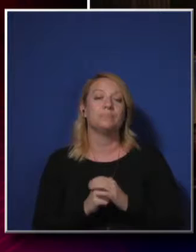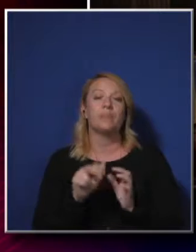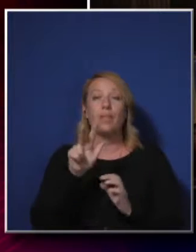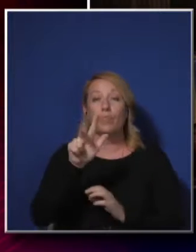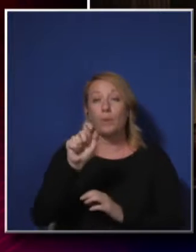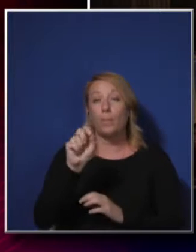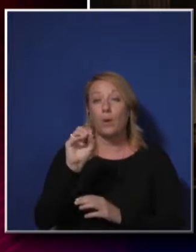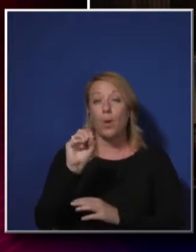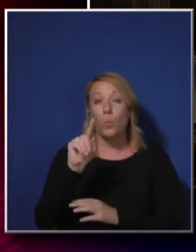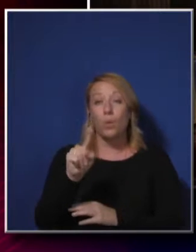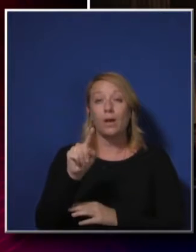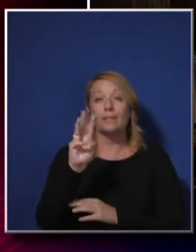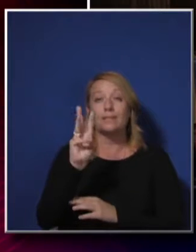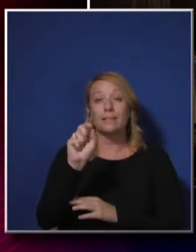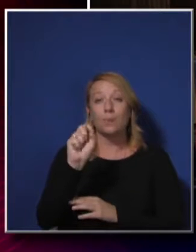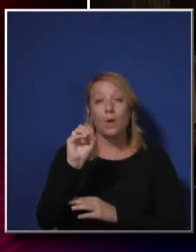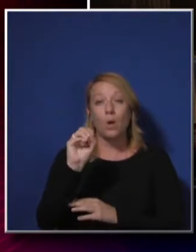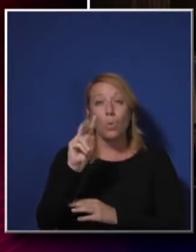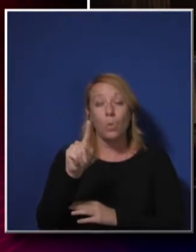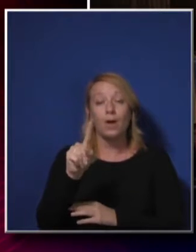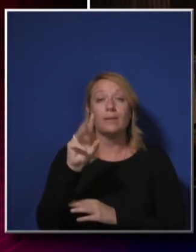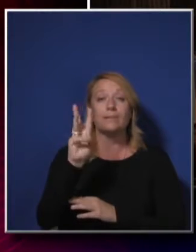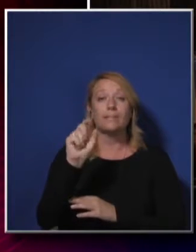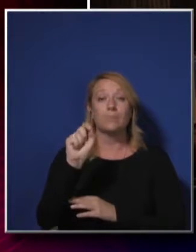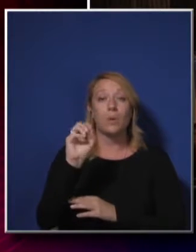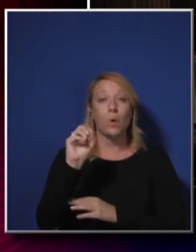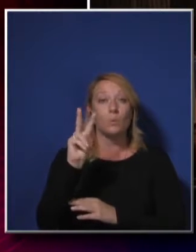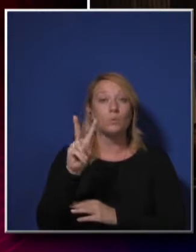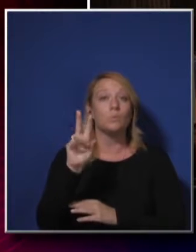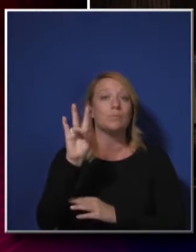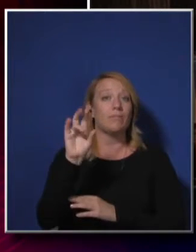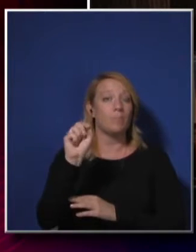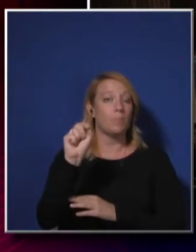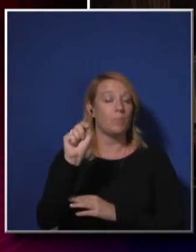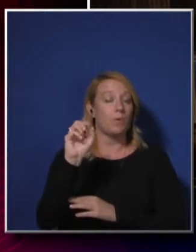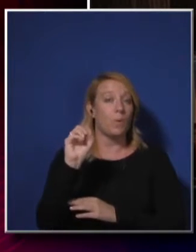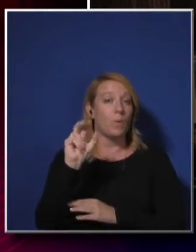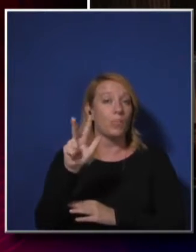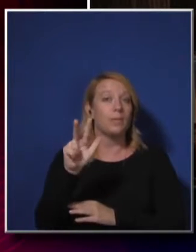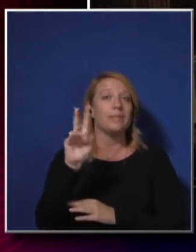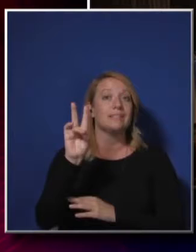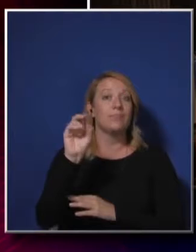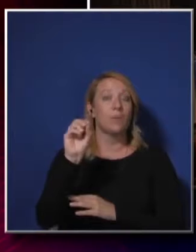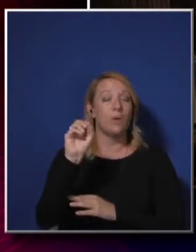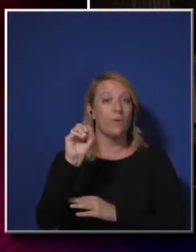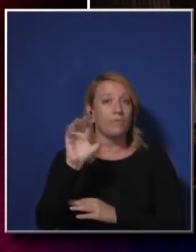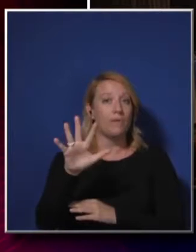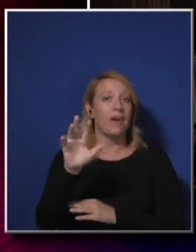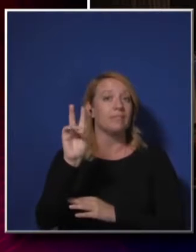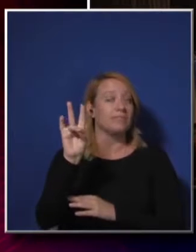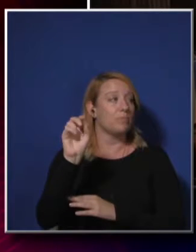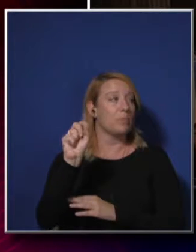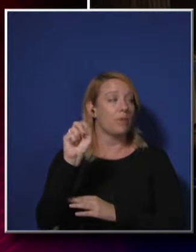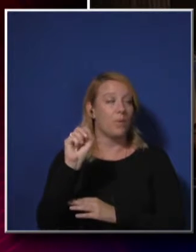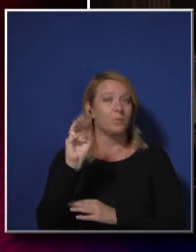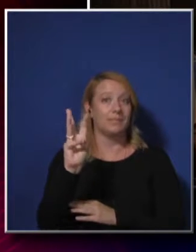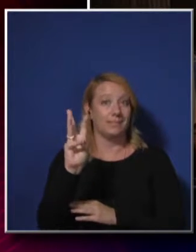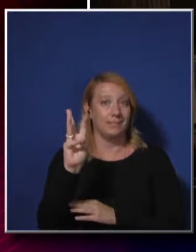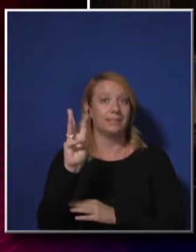3.01, 6.01, 6.02, 7.03, 7.05, and